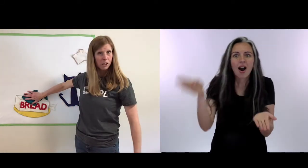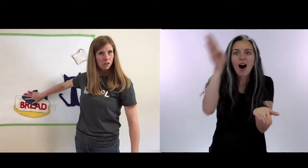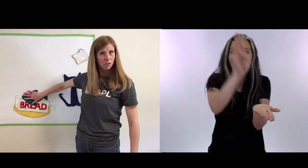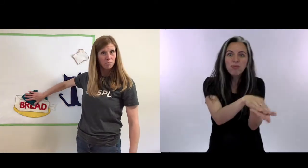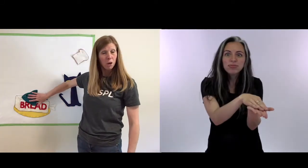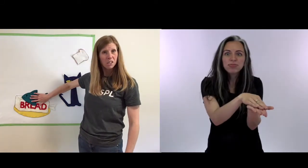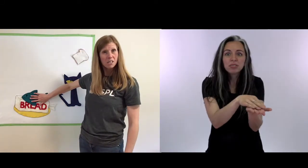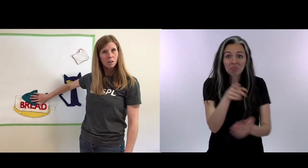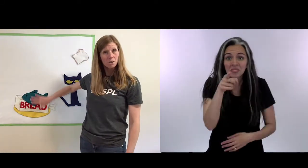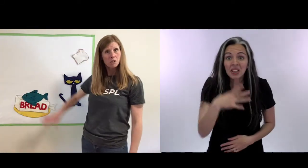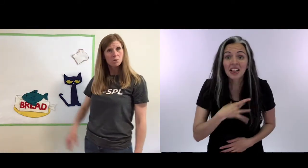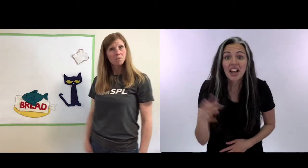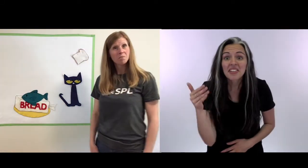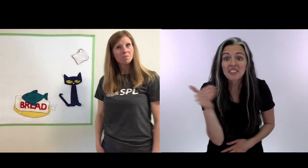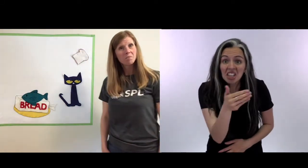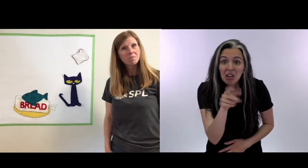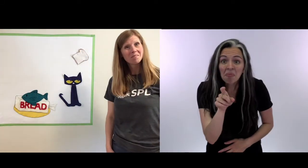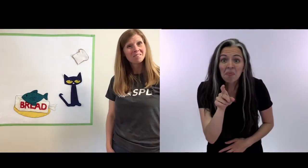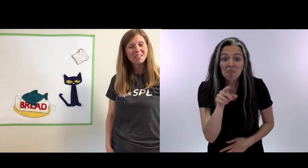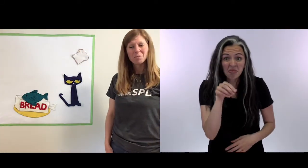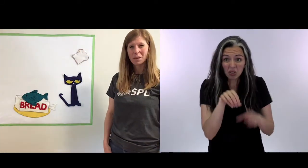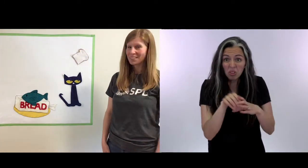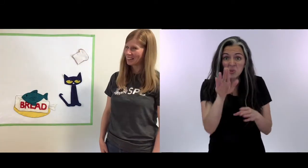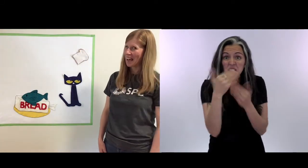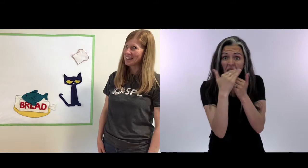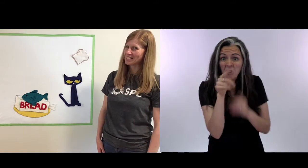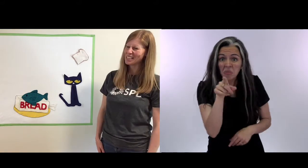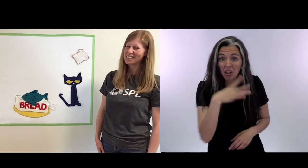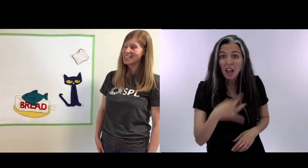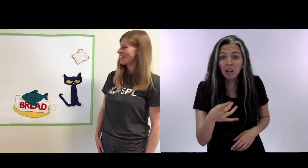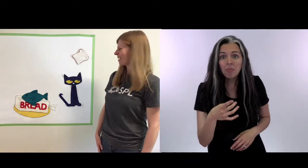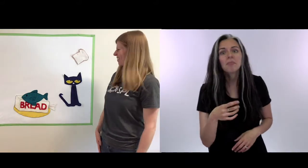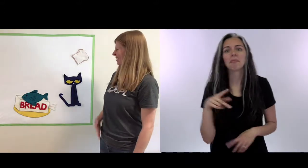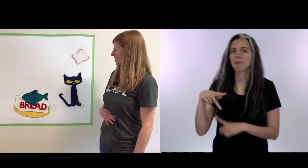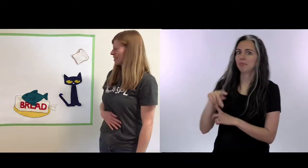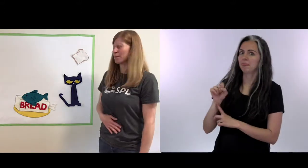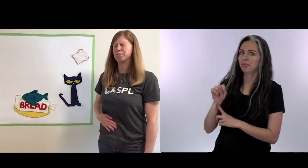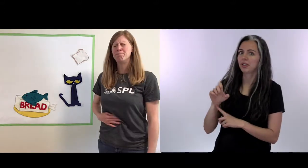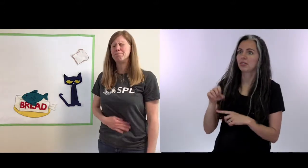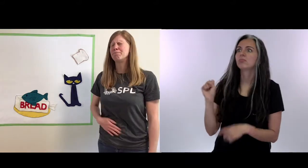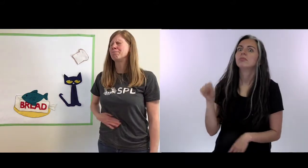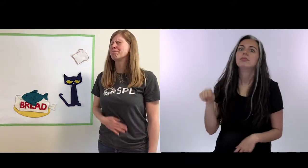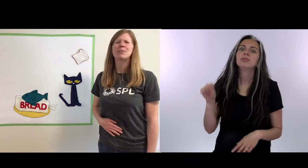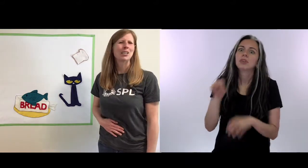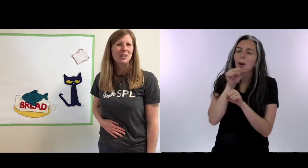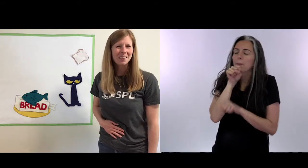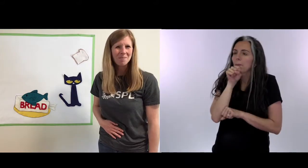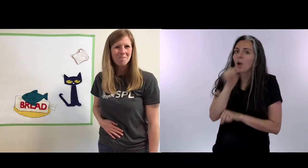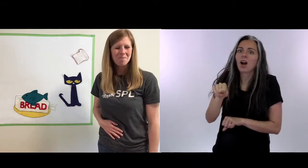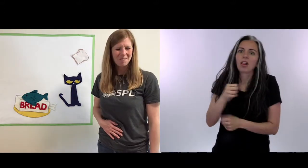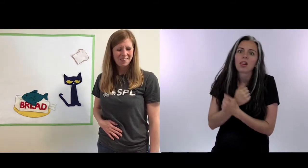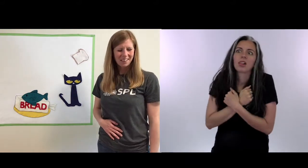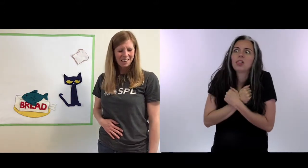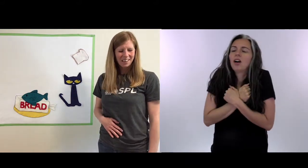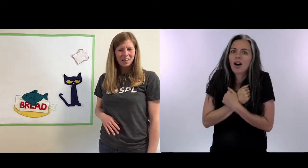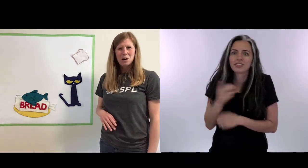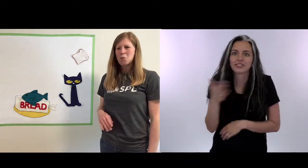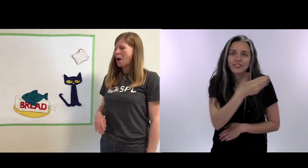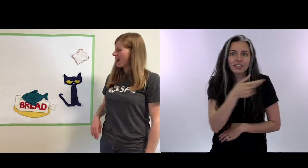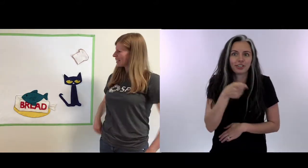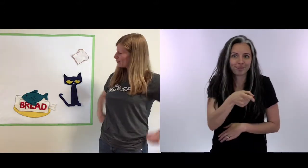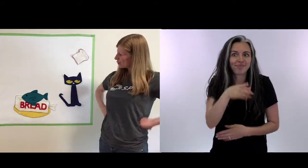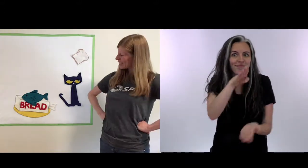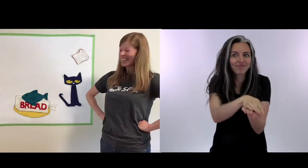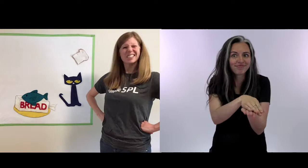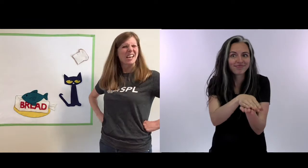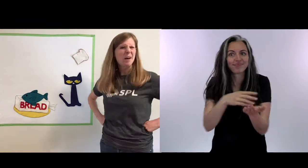like fish on a sandwich? Pete the Cat does. He thinks it's good.